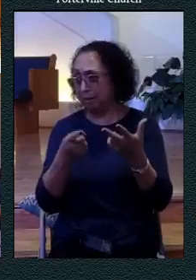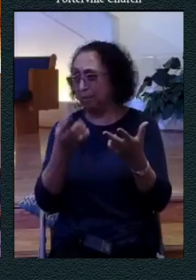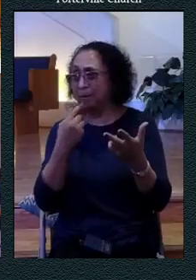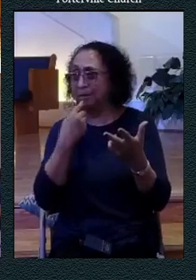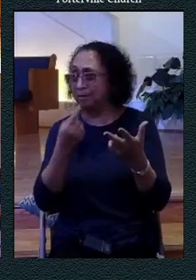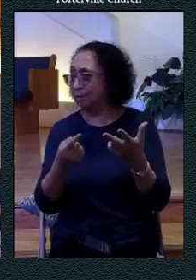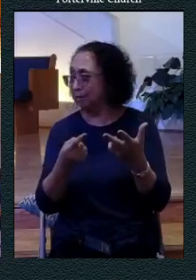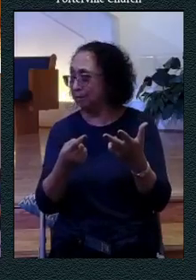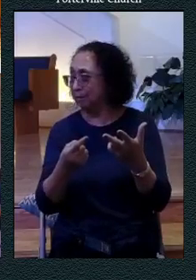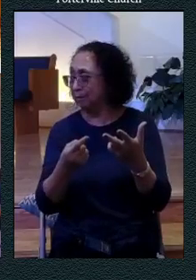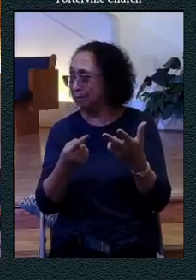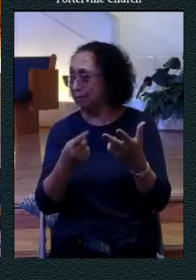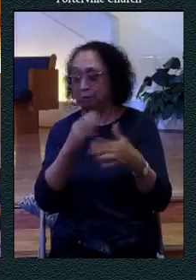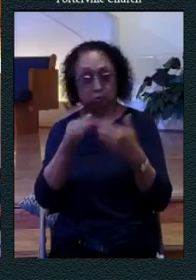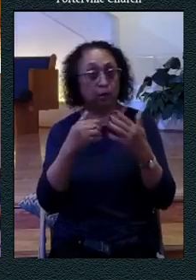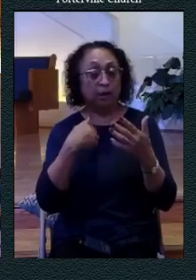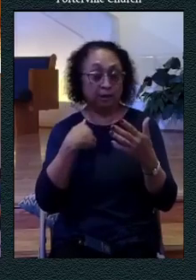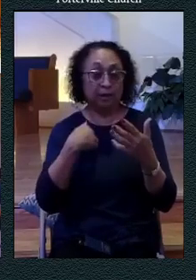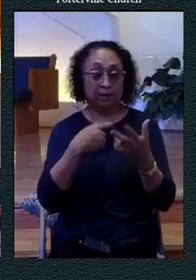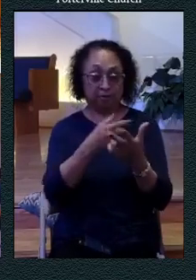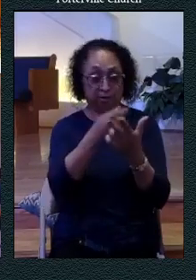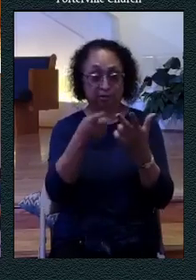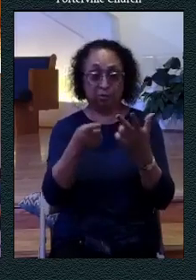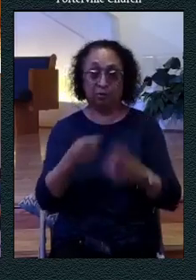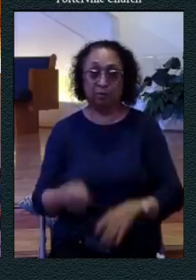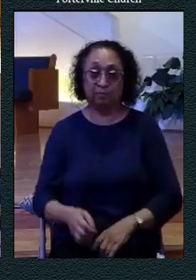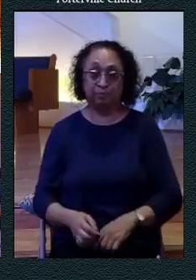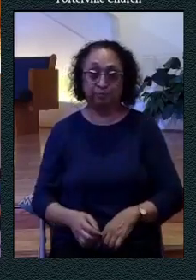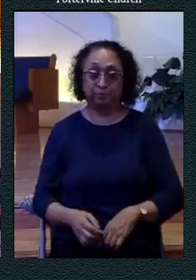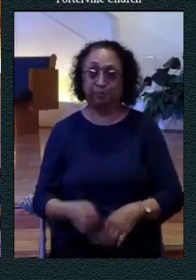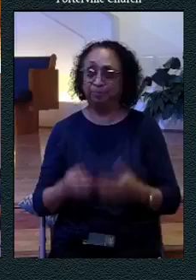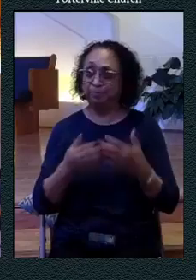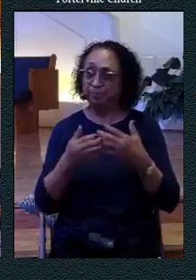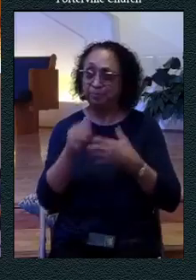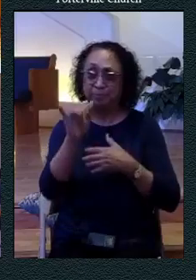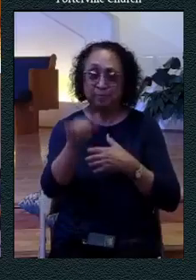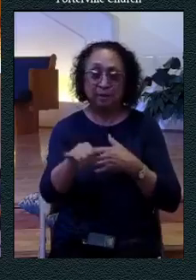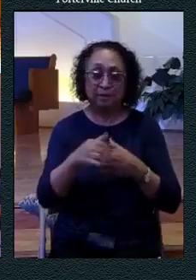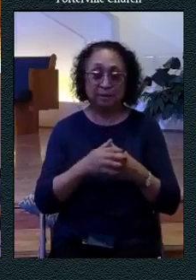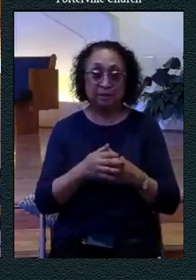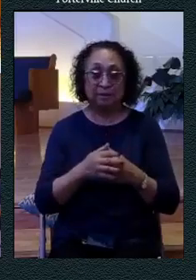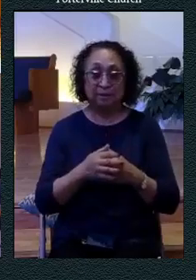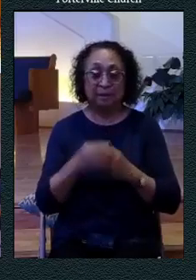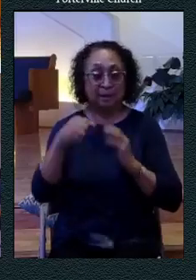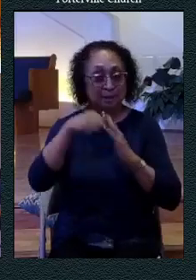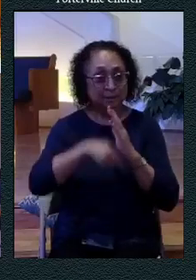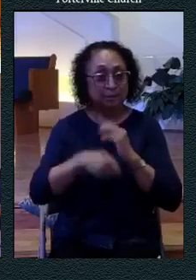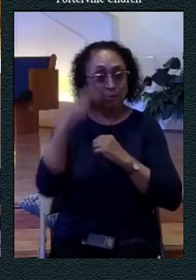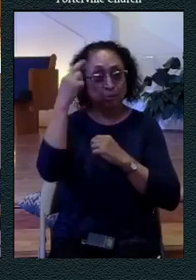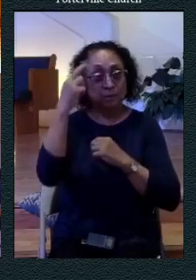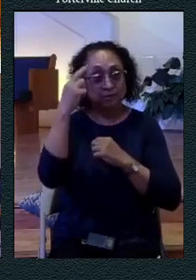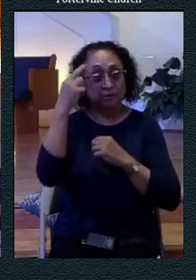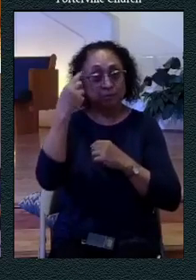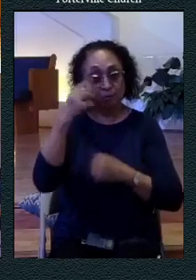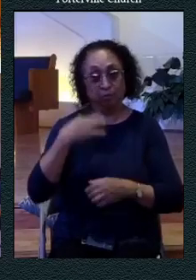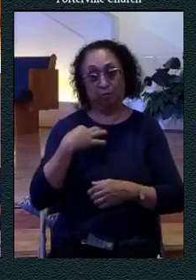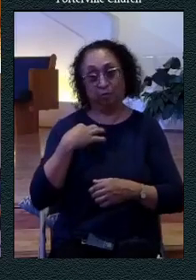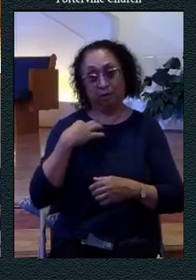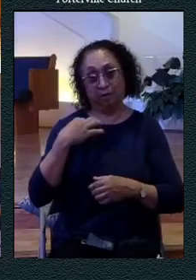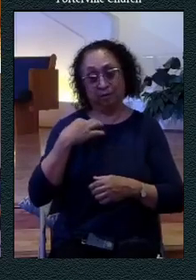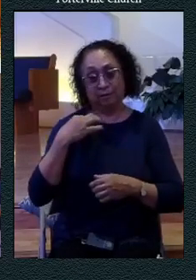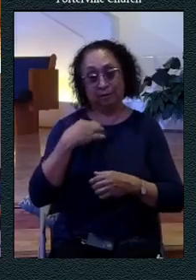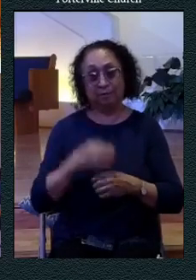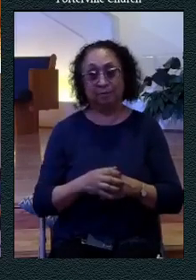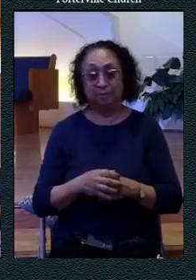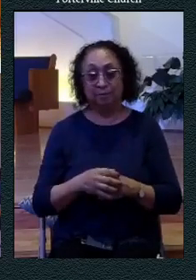Okay, that's all I had there. So, but even beyond that, there's a deeper reason, isn't there? A deeper reason